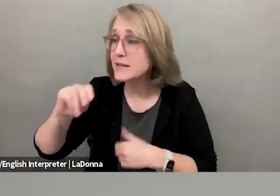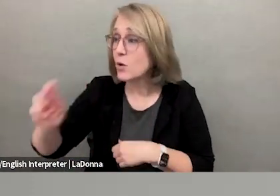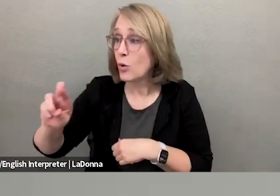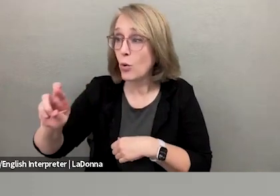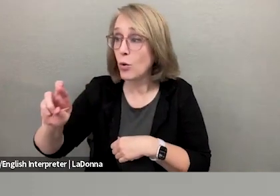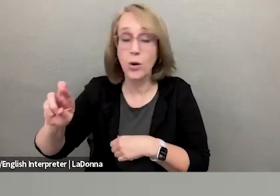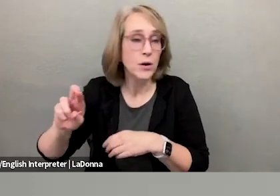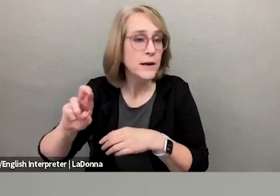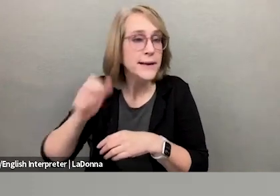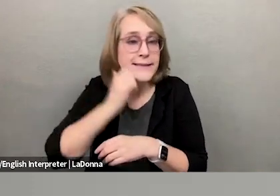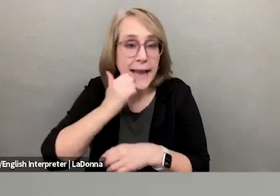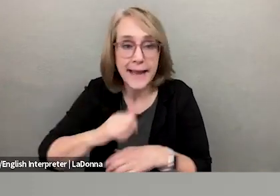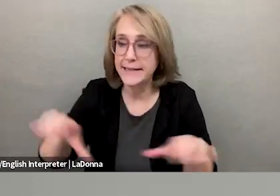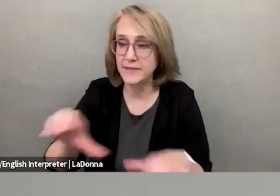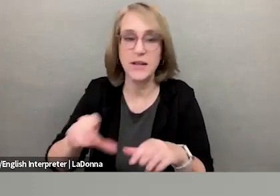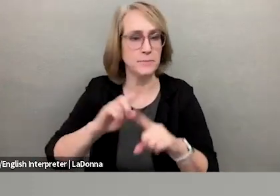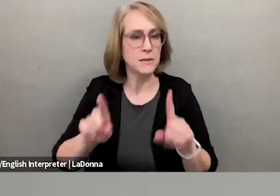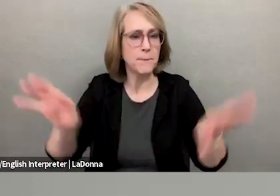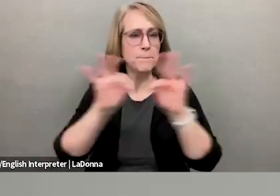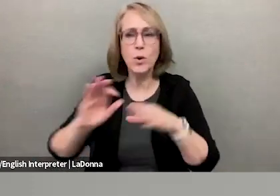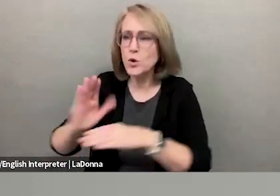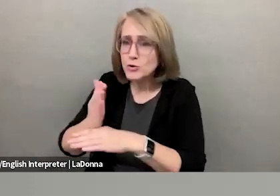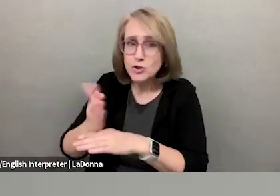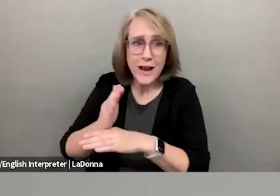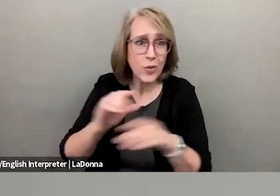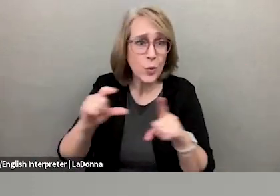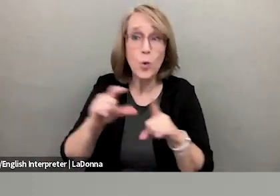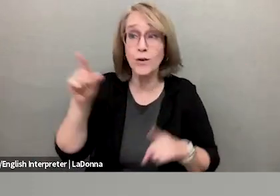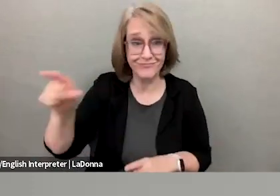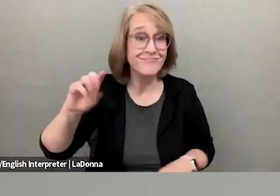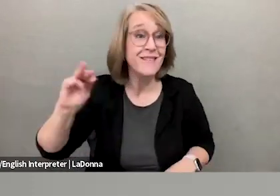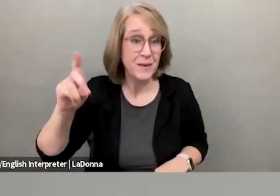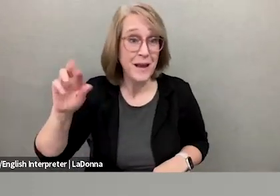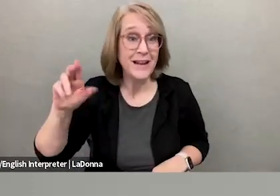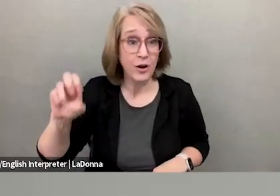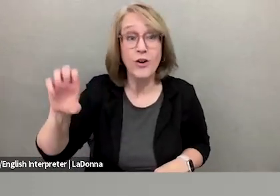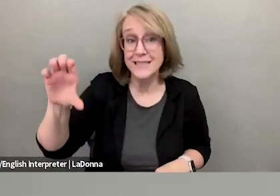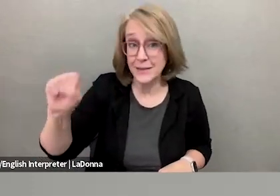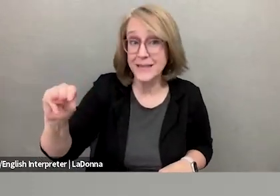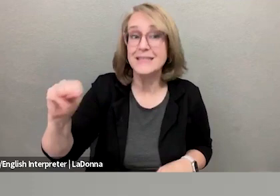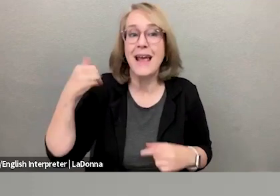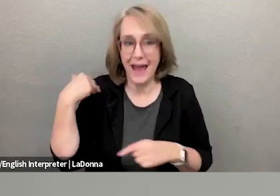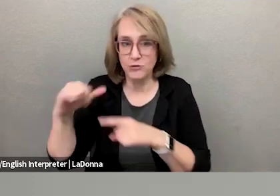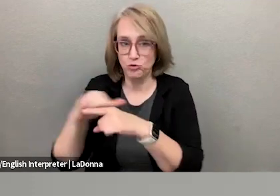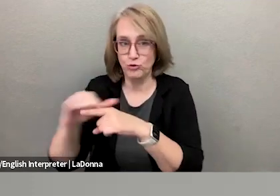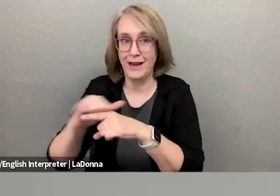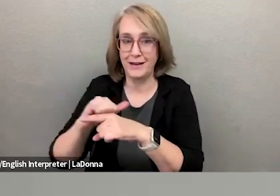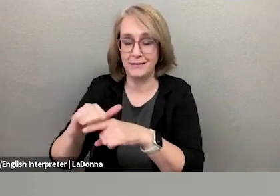word among others so that people know about them. Help educate caregivers, educate